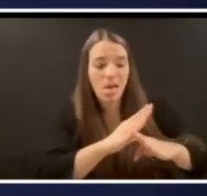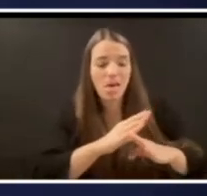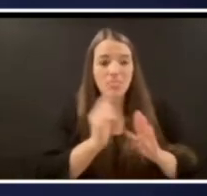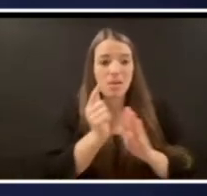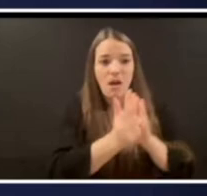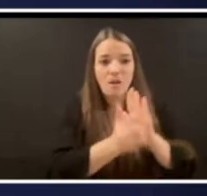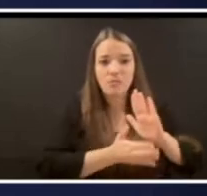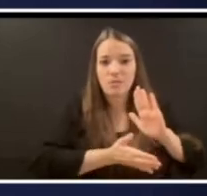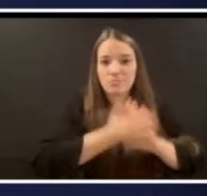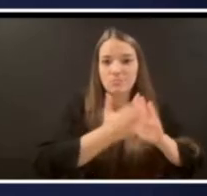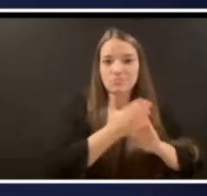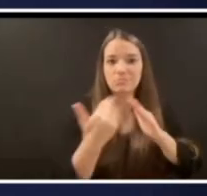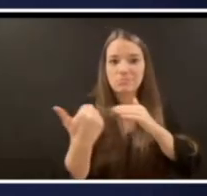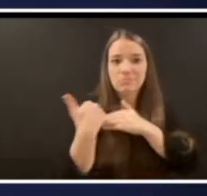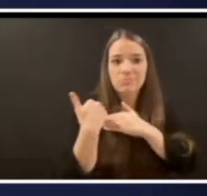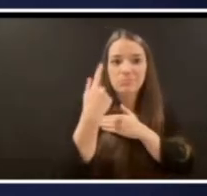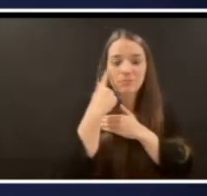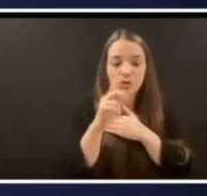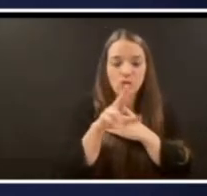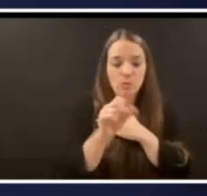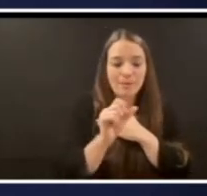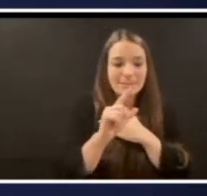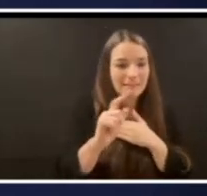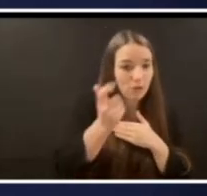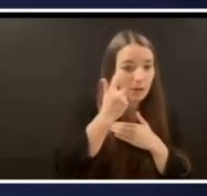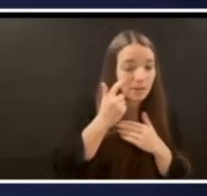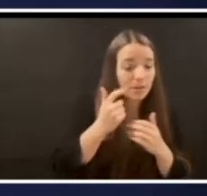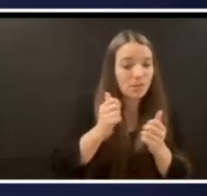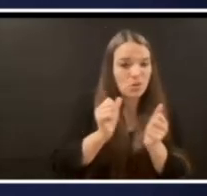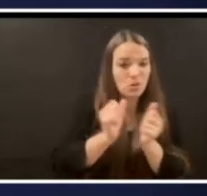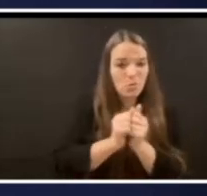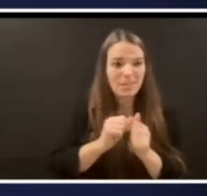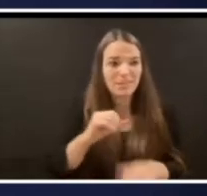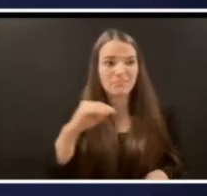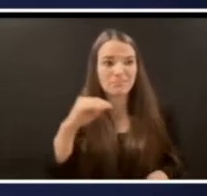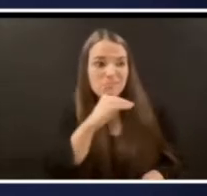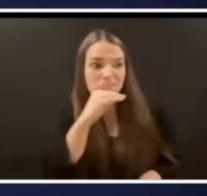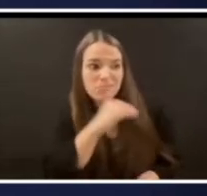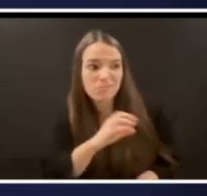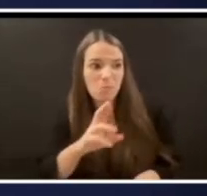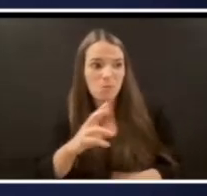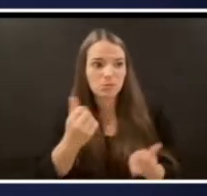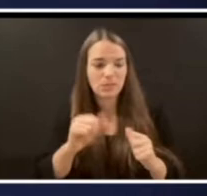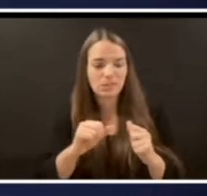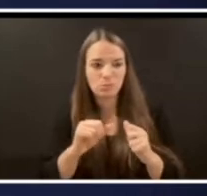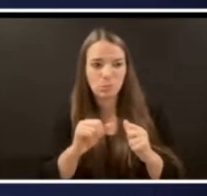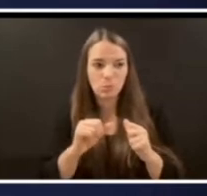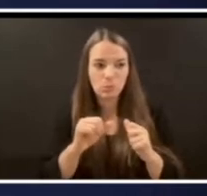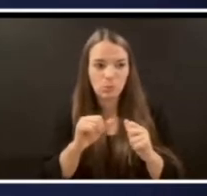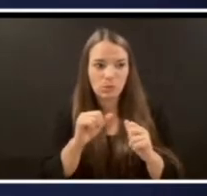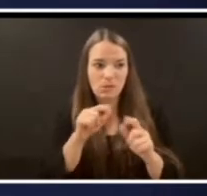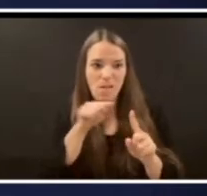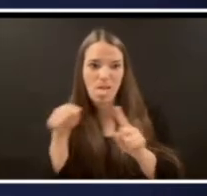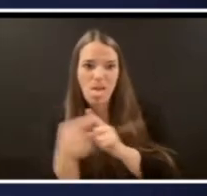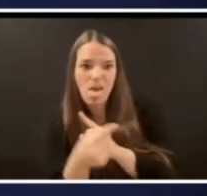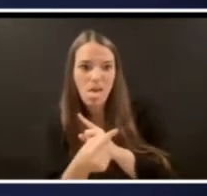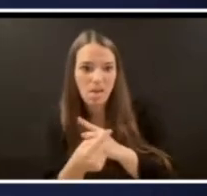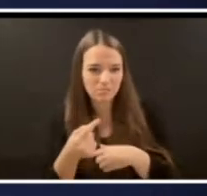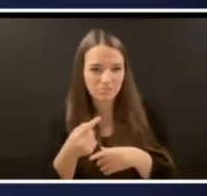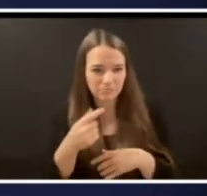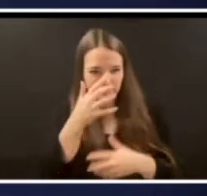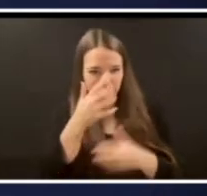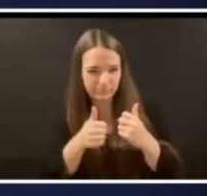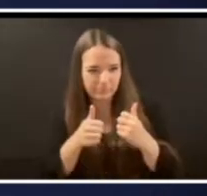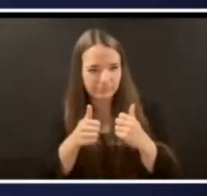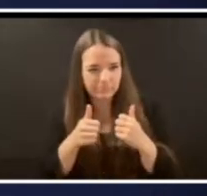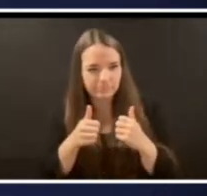States government by deceitful or dishonest means. Former President Trump did not engage in a plan